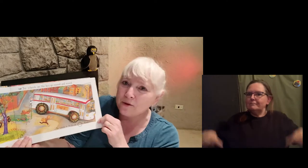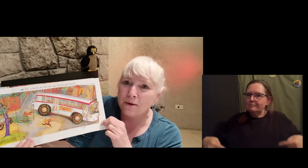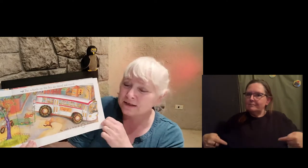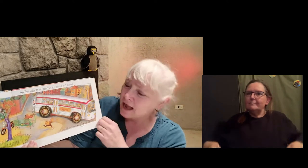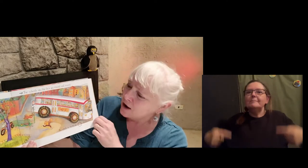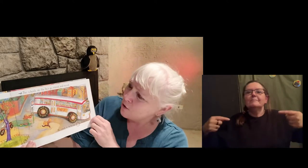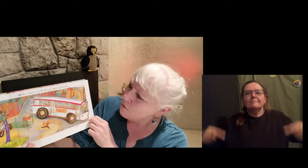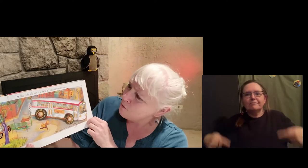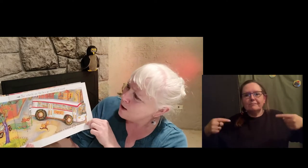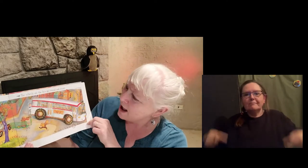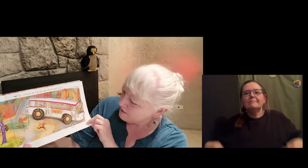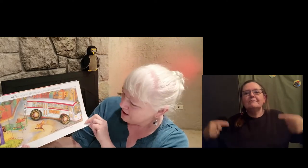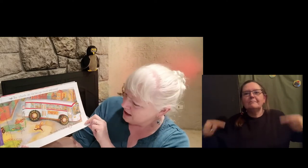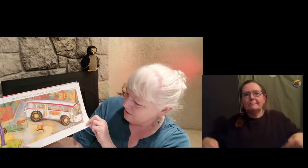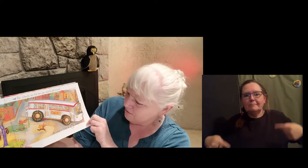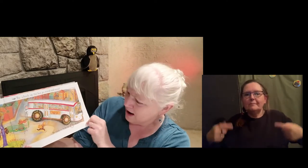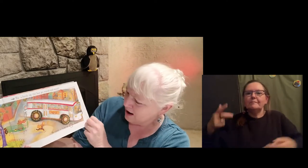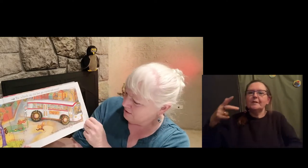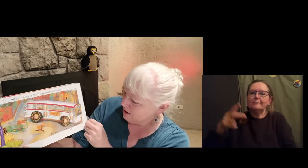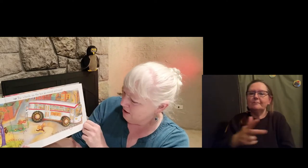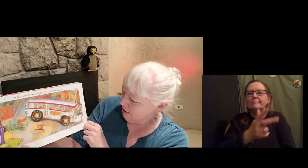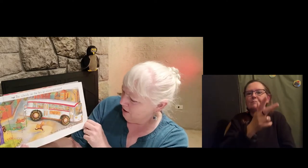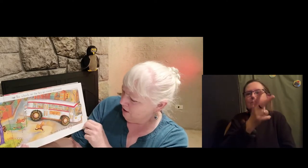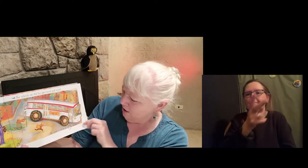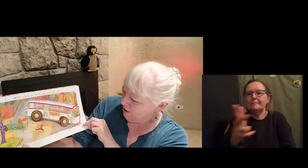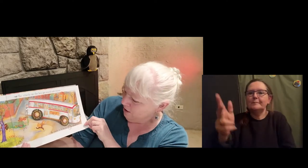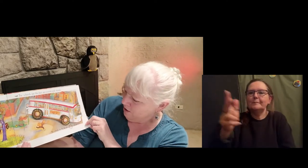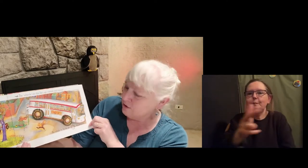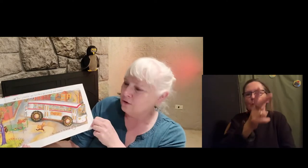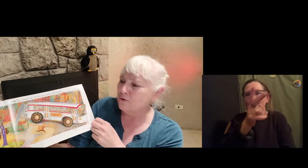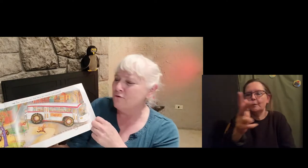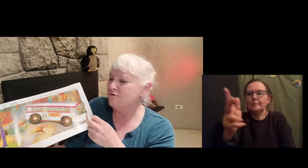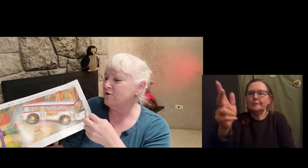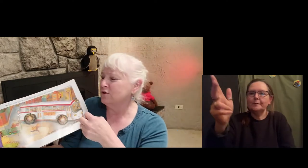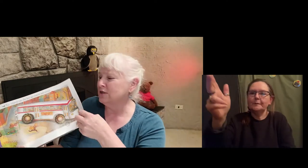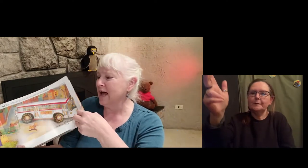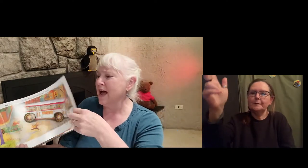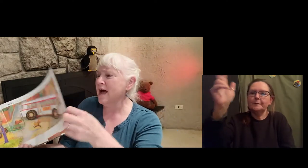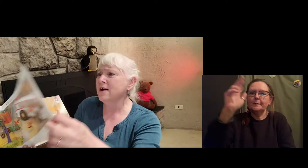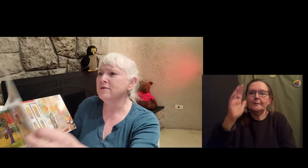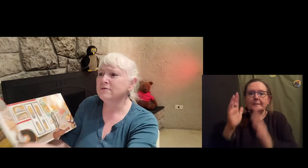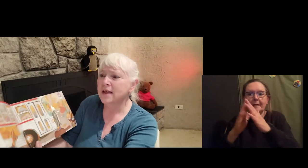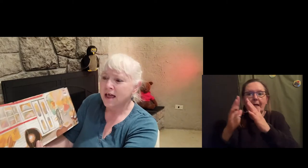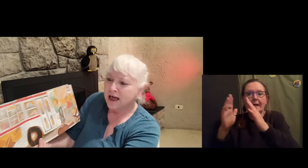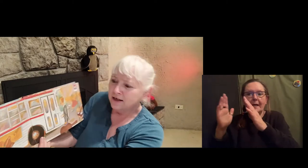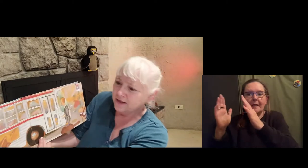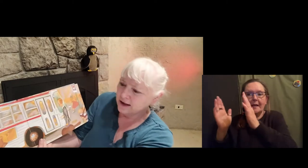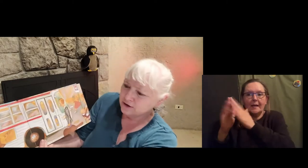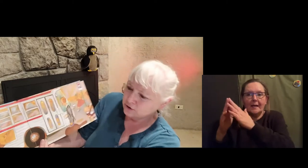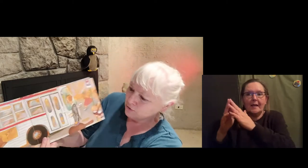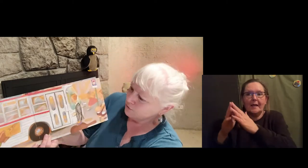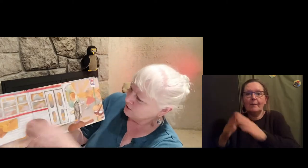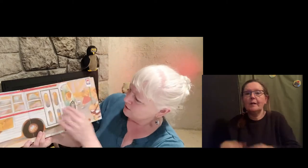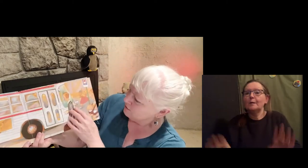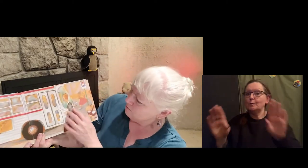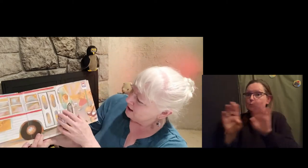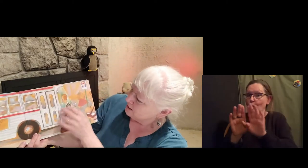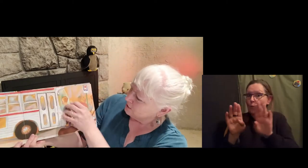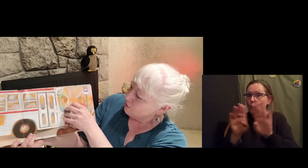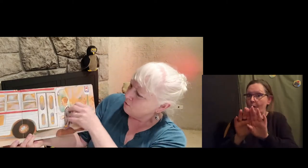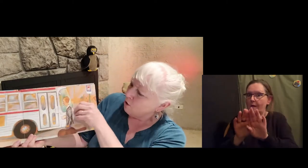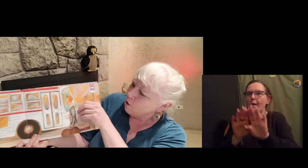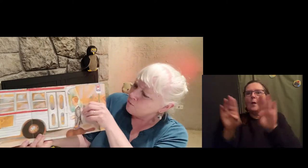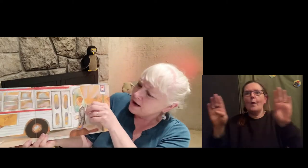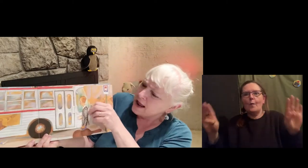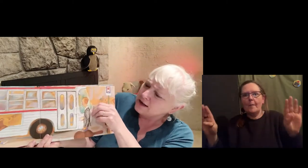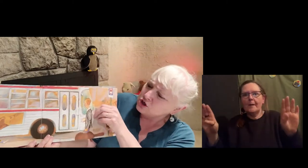wheels on the bus go round and round, all over town. The doors on the bus